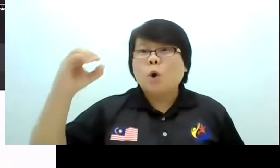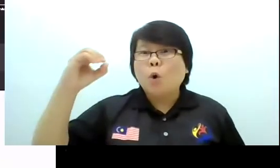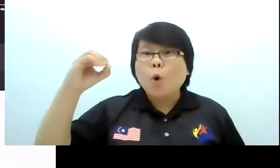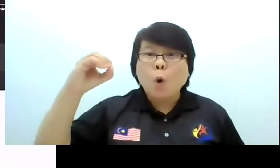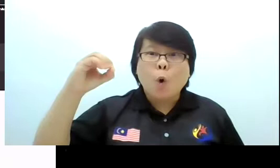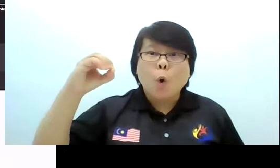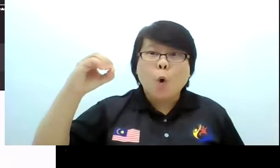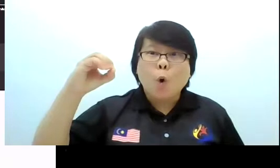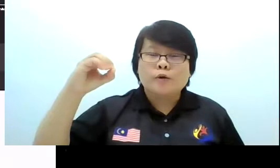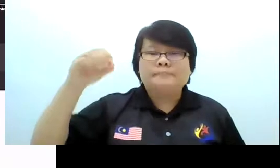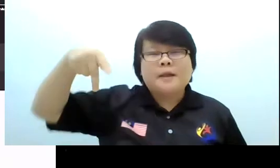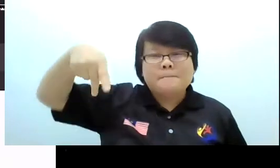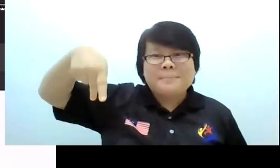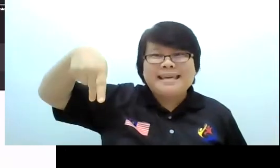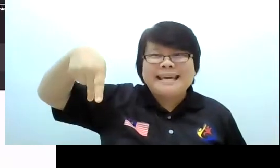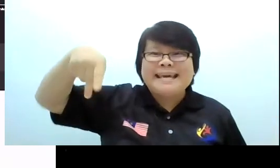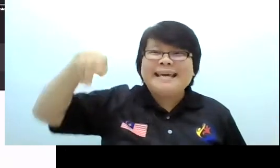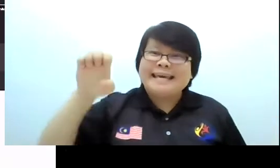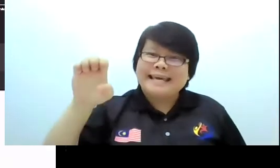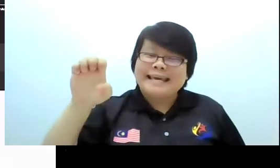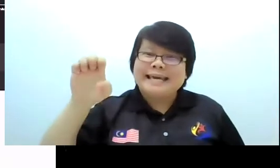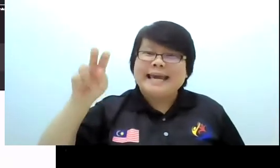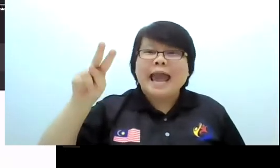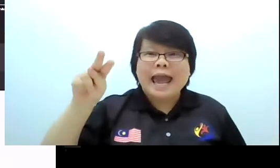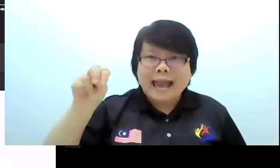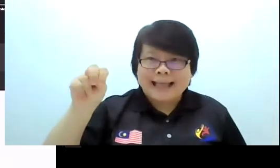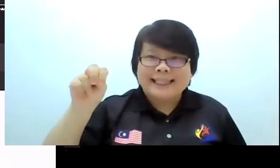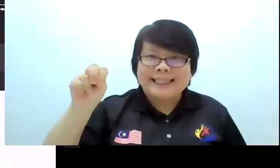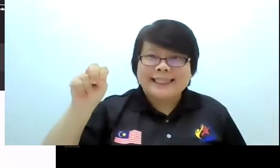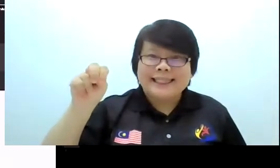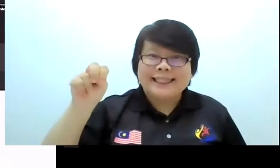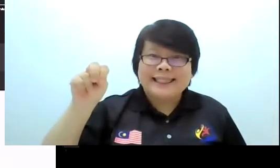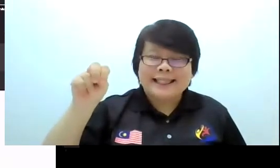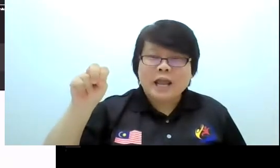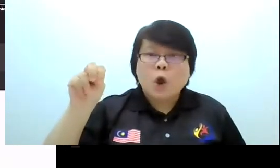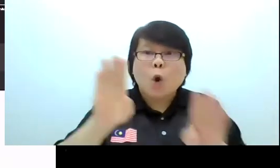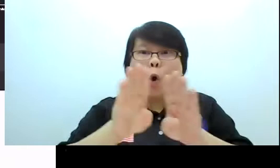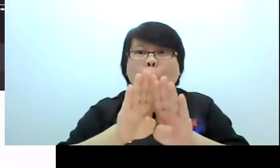Open, O, P, E, N,